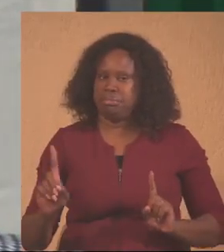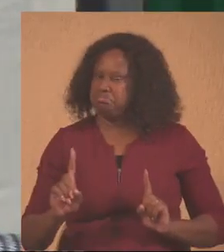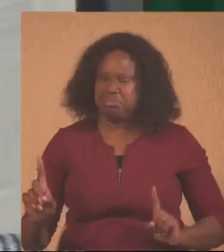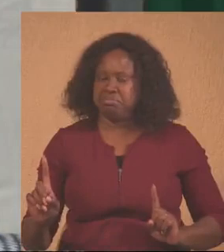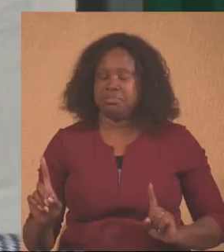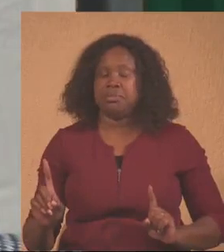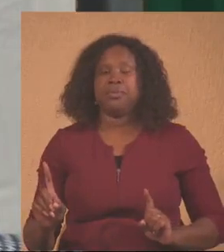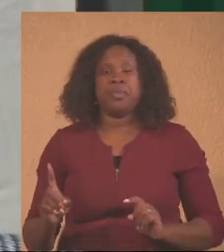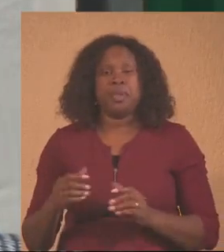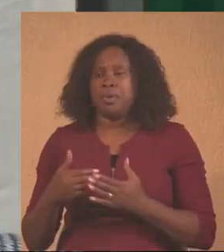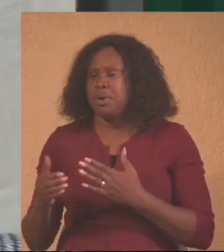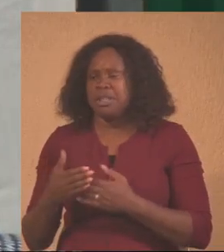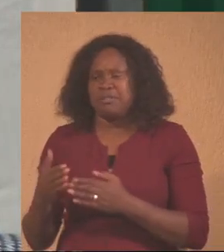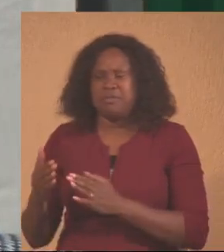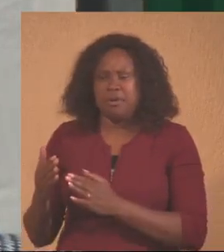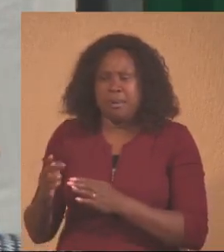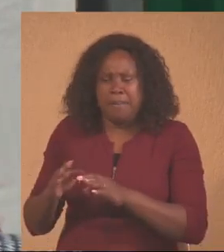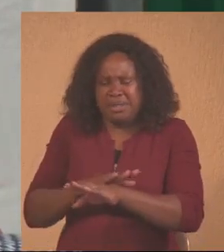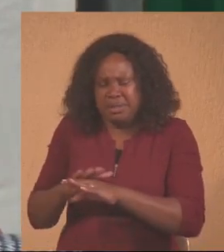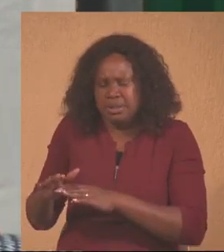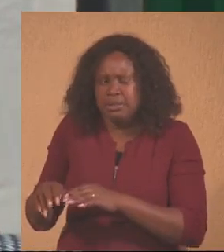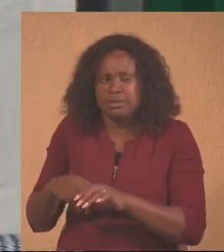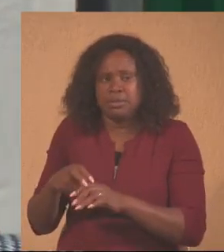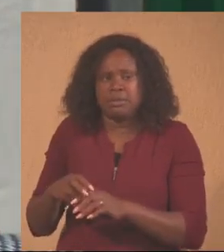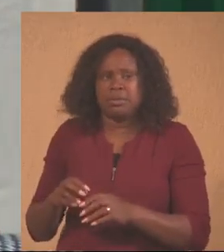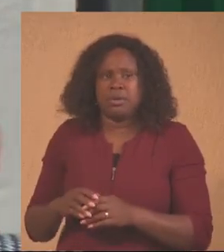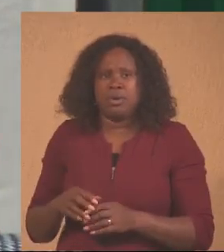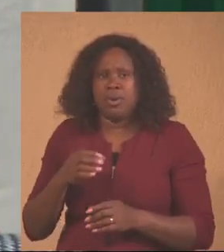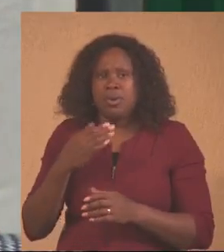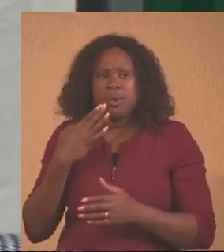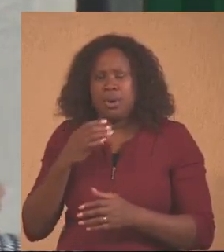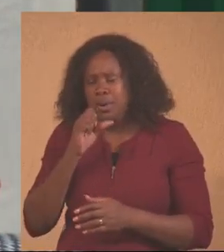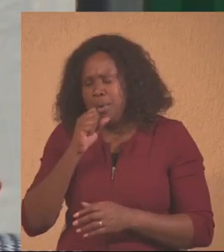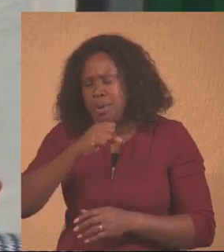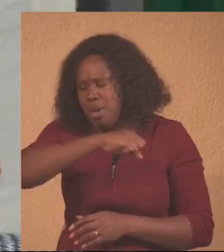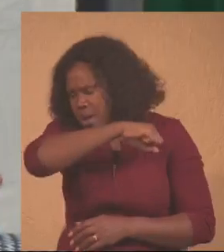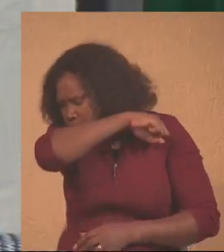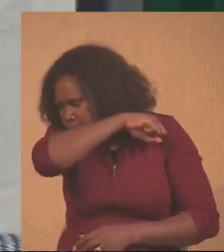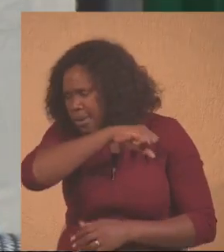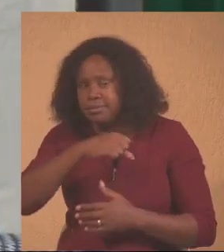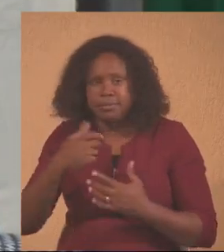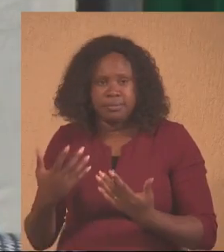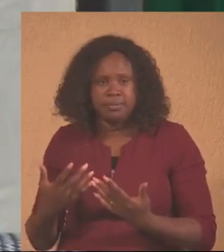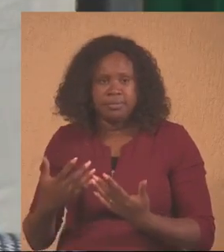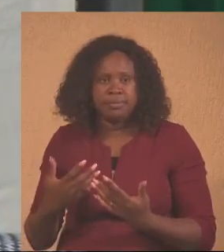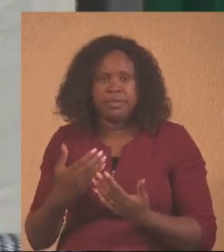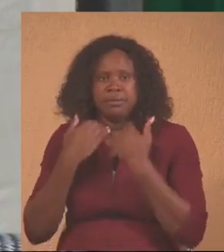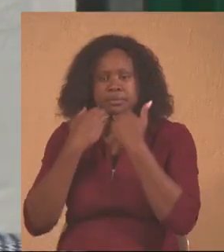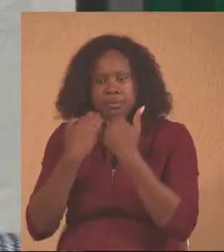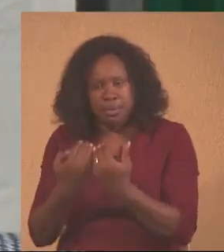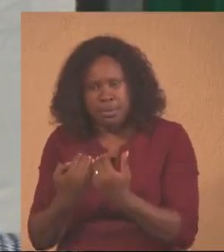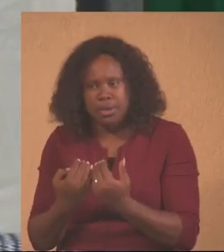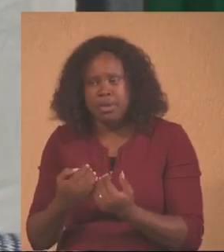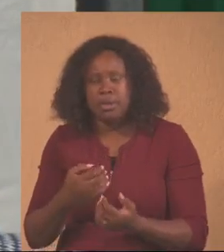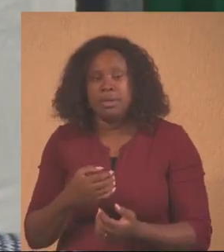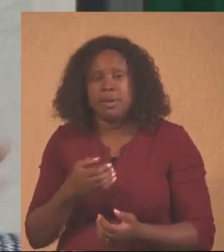in place, the cough etiquette, when you are coughing, make sure that you cover your mouth and nose. Wash